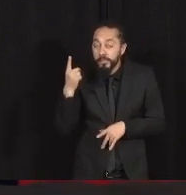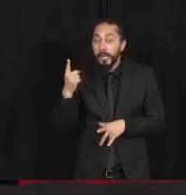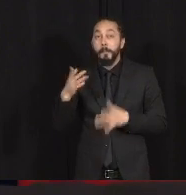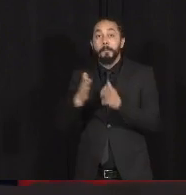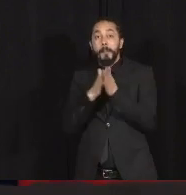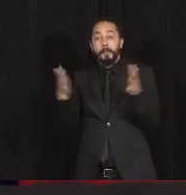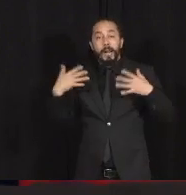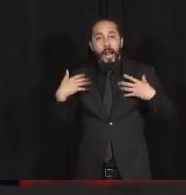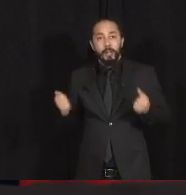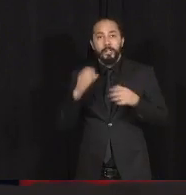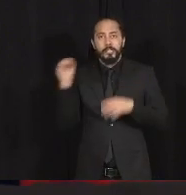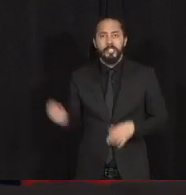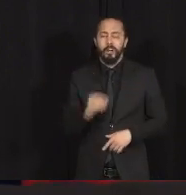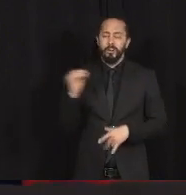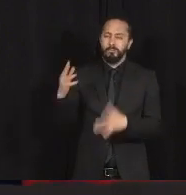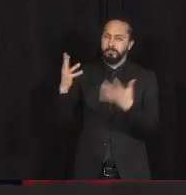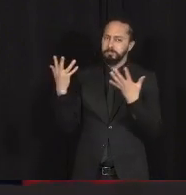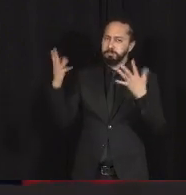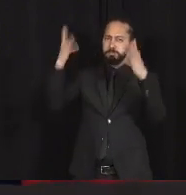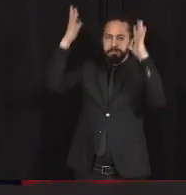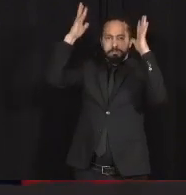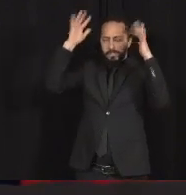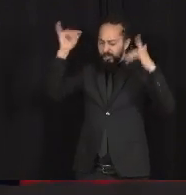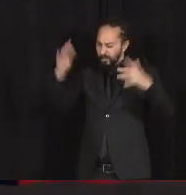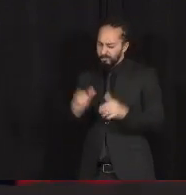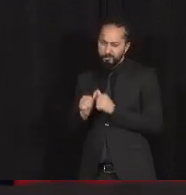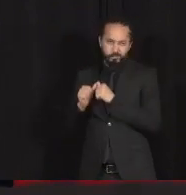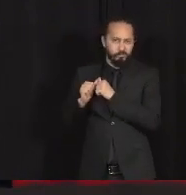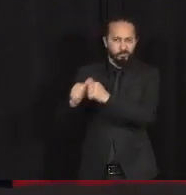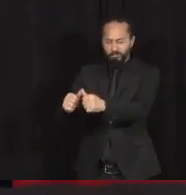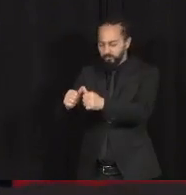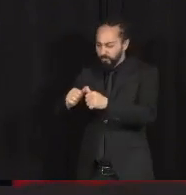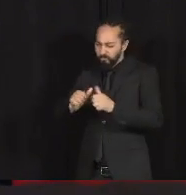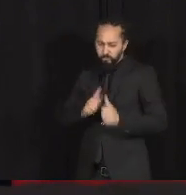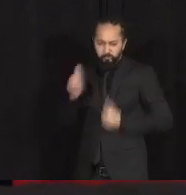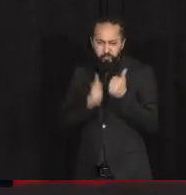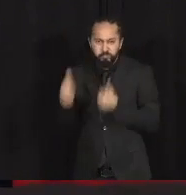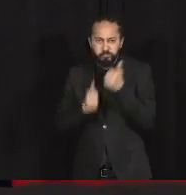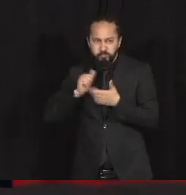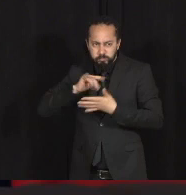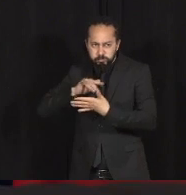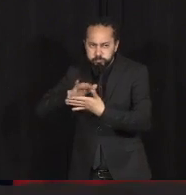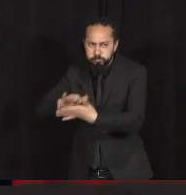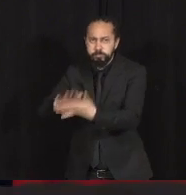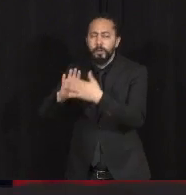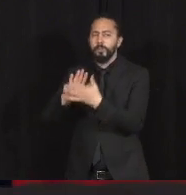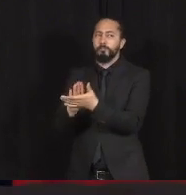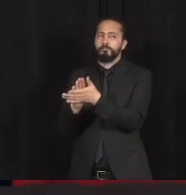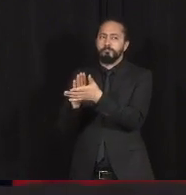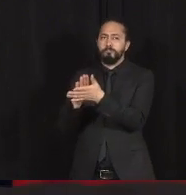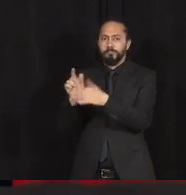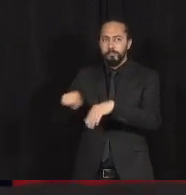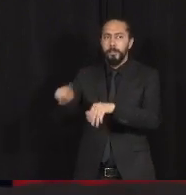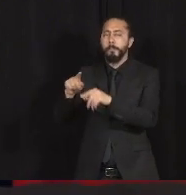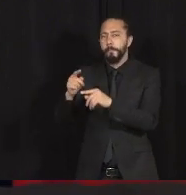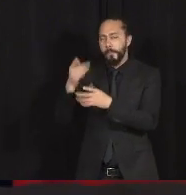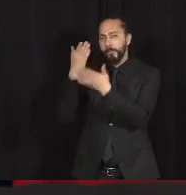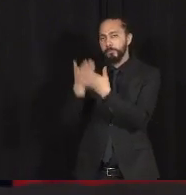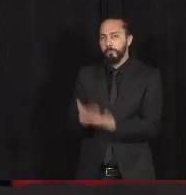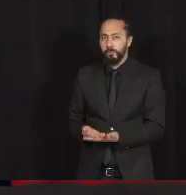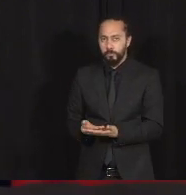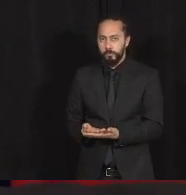that fearlessly, and what's more, that is what our political leaders want. I